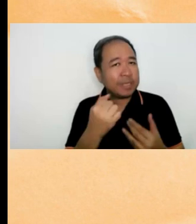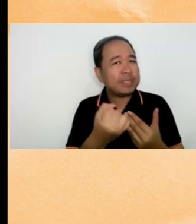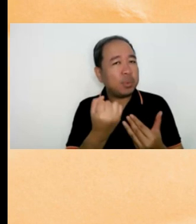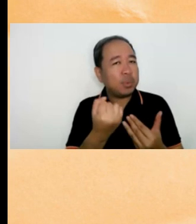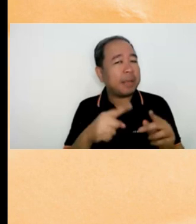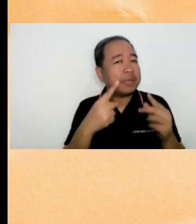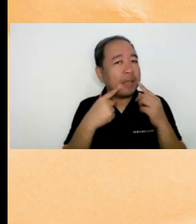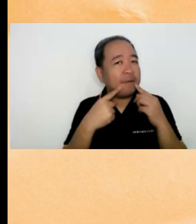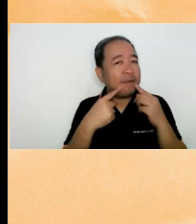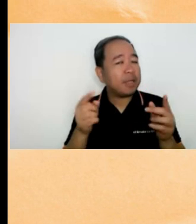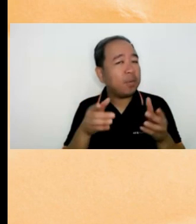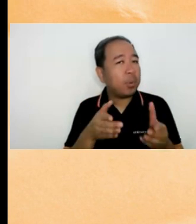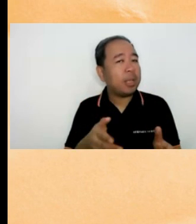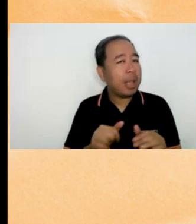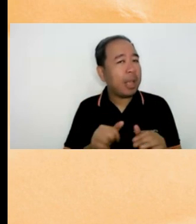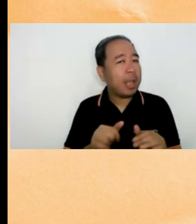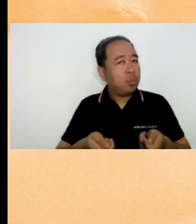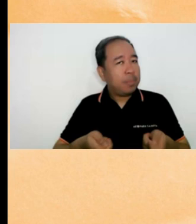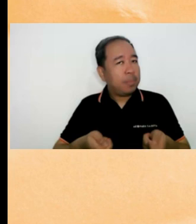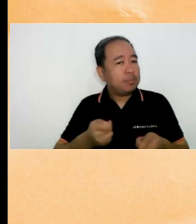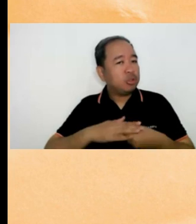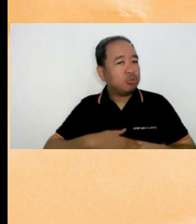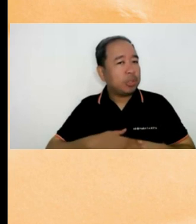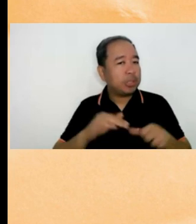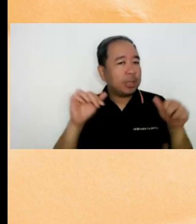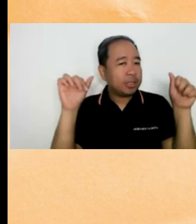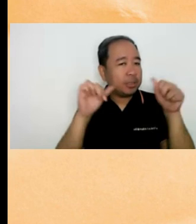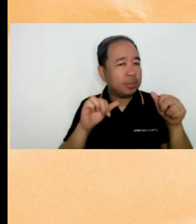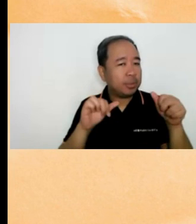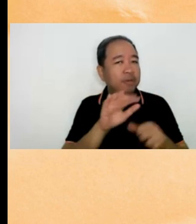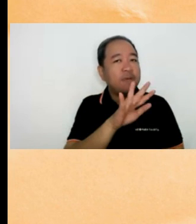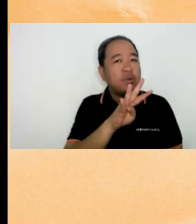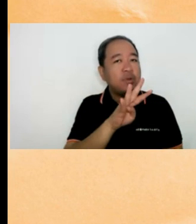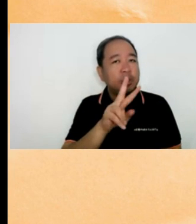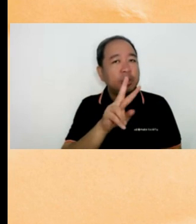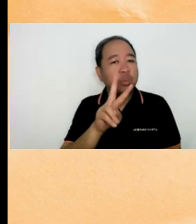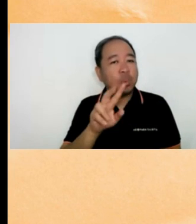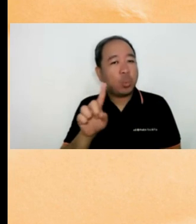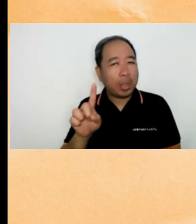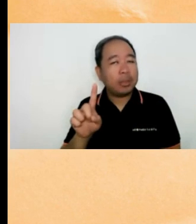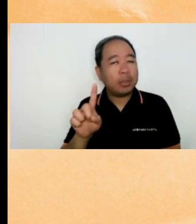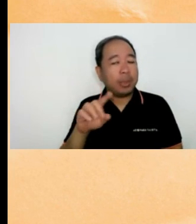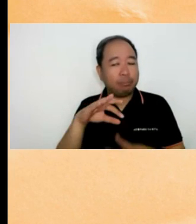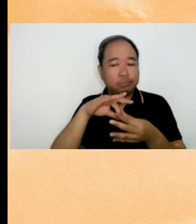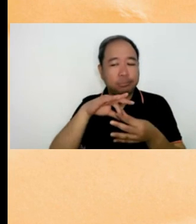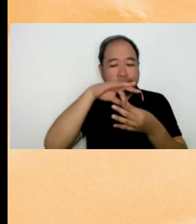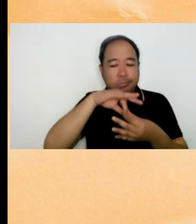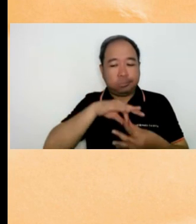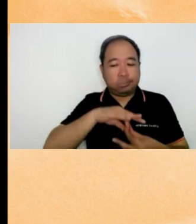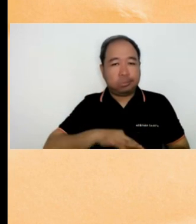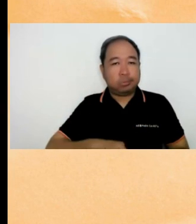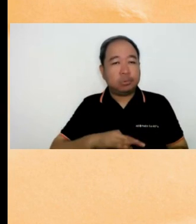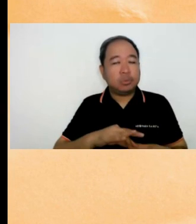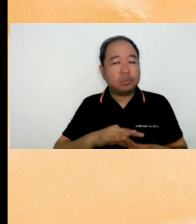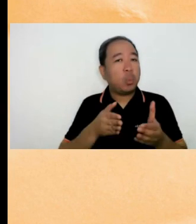anxiety, the 5-4-3-2-1 grounding technique. This technique can help you reconnect with